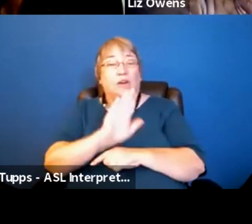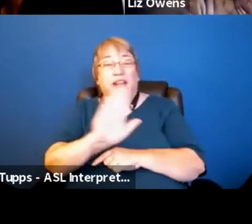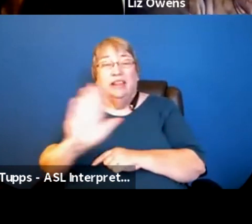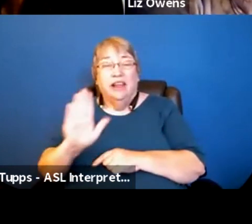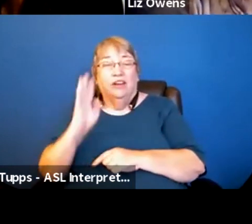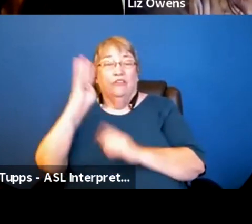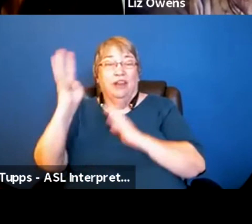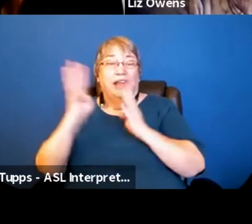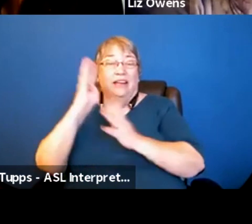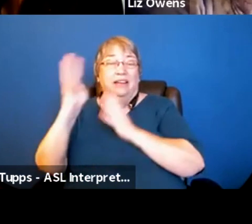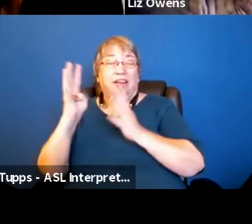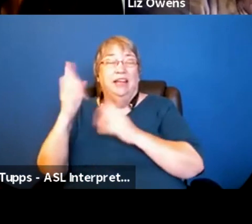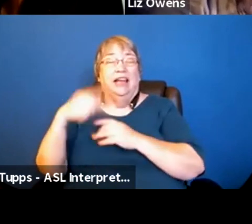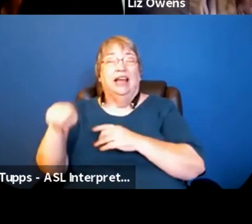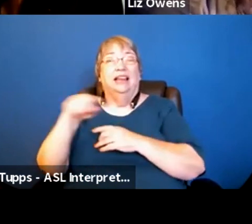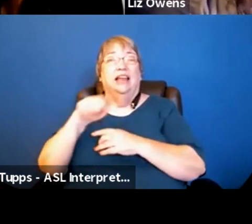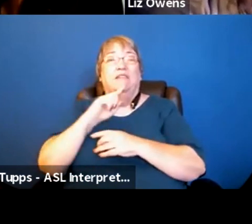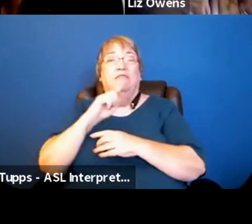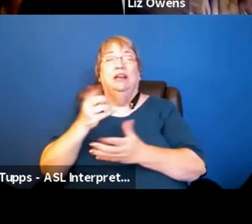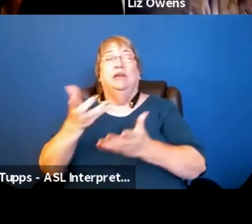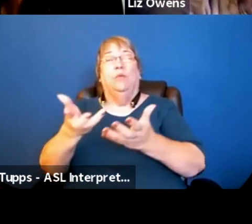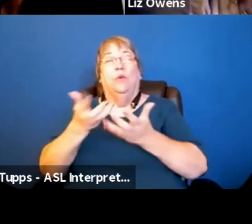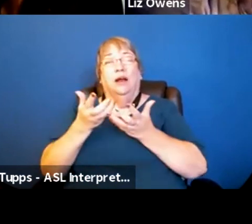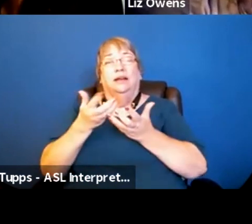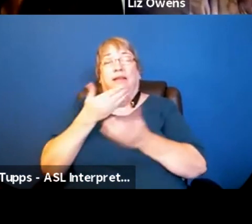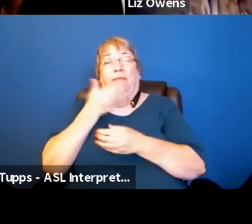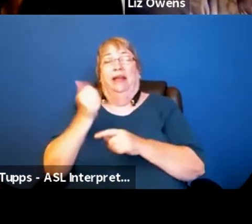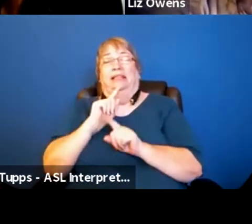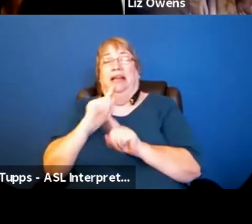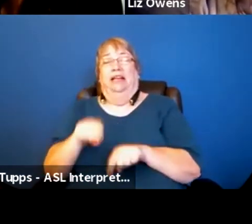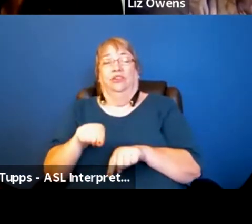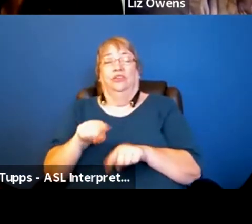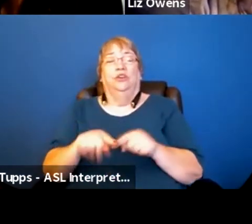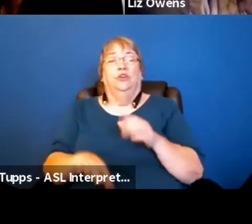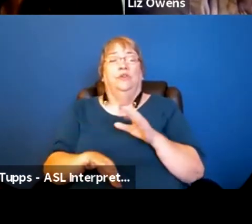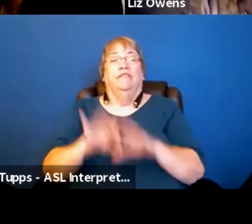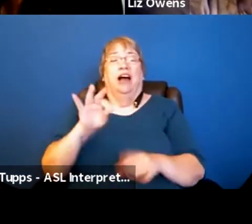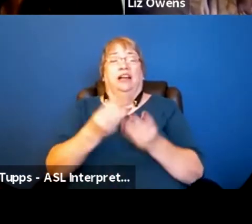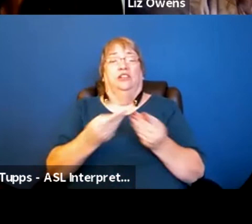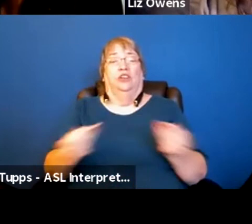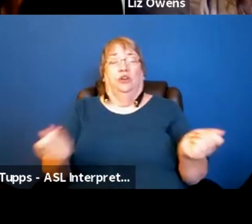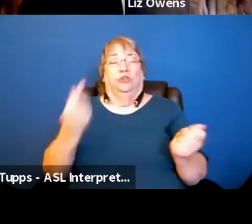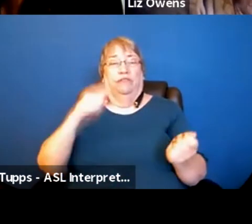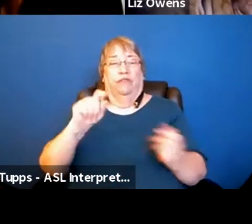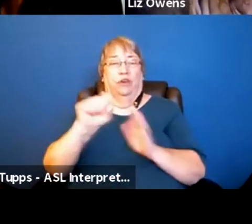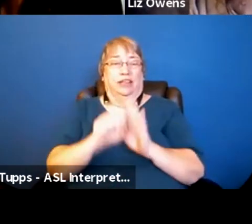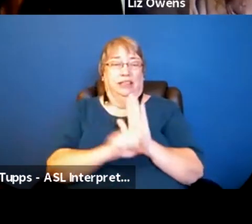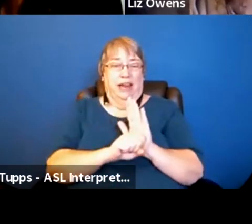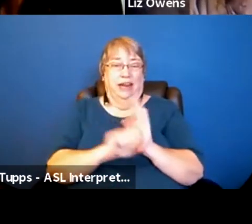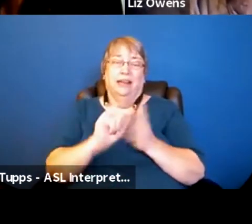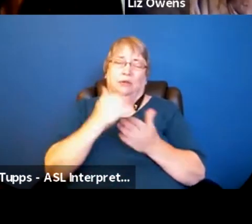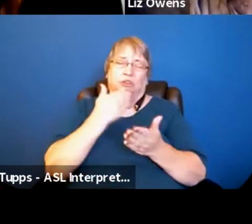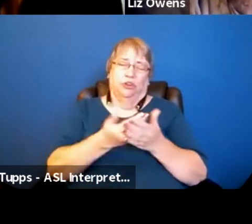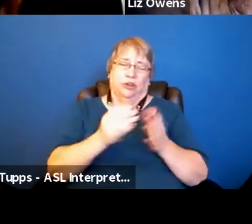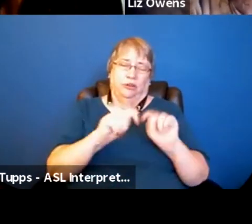deep desire to get to good answers and to find solutions for the state. And it was really, I think, a good partnership. And then lastly, I